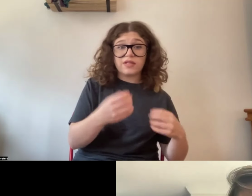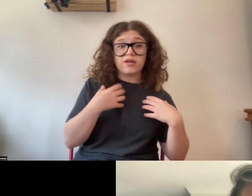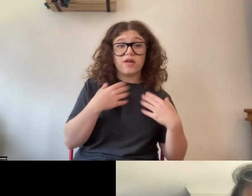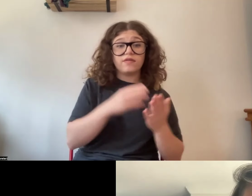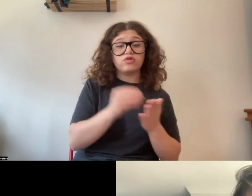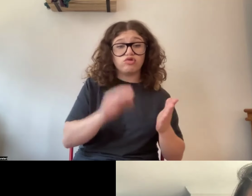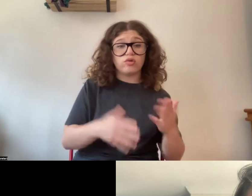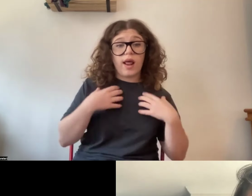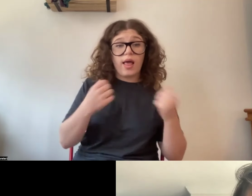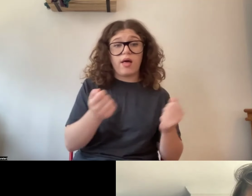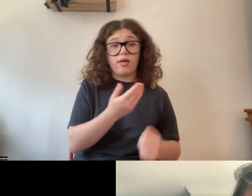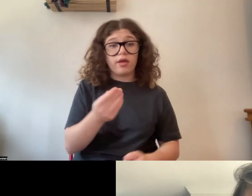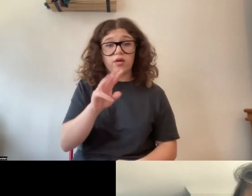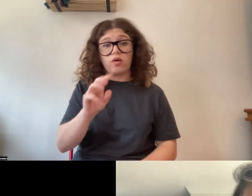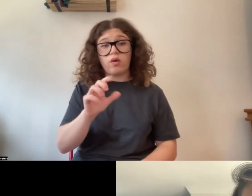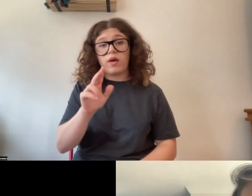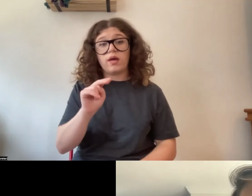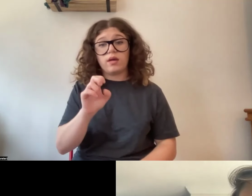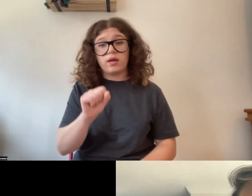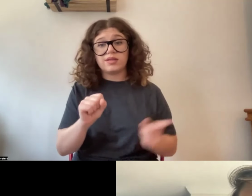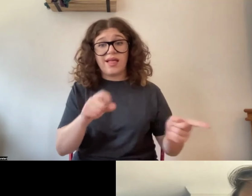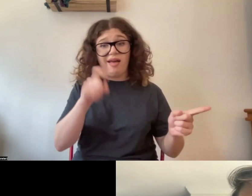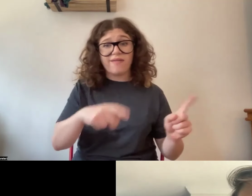to apply for that funding.